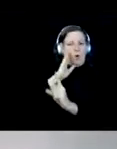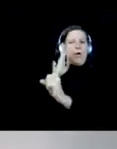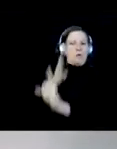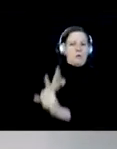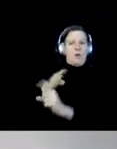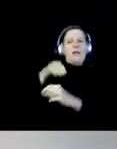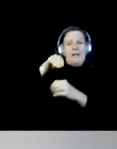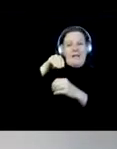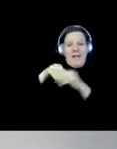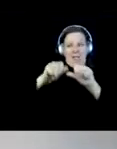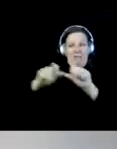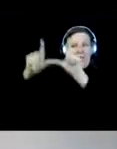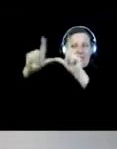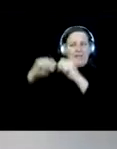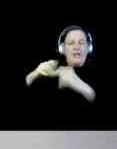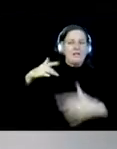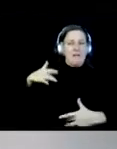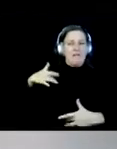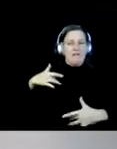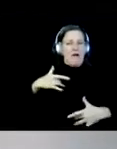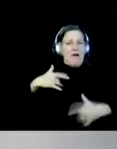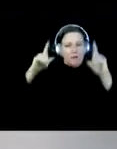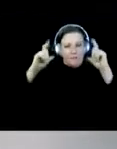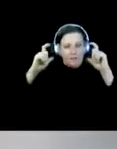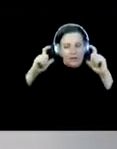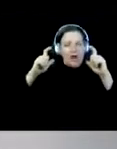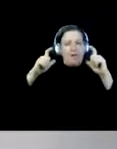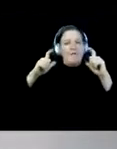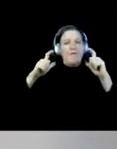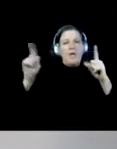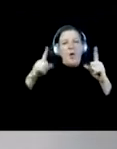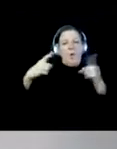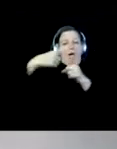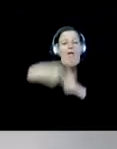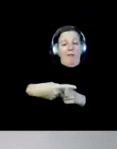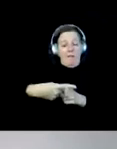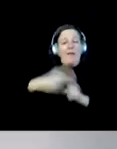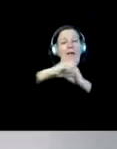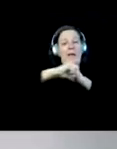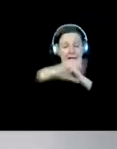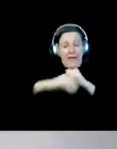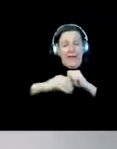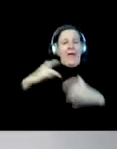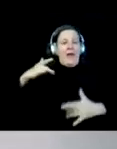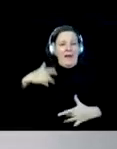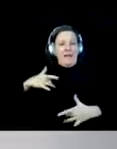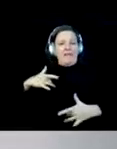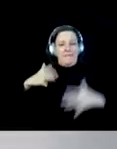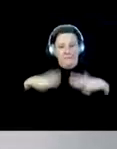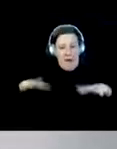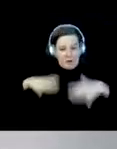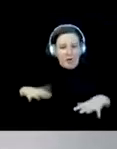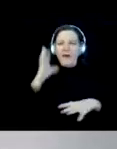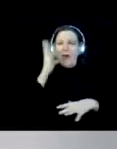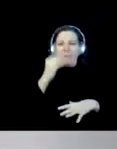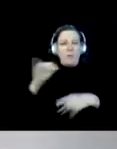lens of fashion photography at the intersection of advertising and fashion and the fashion and beauty industries. I mean, working inside of